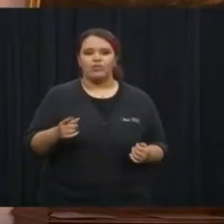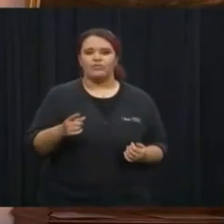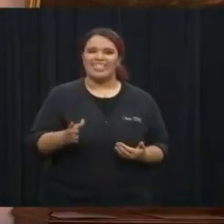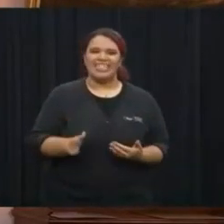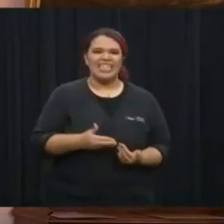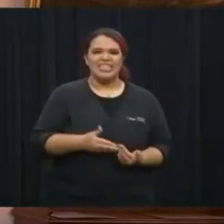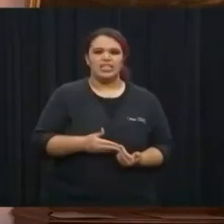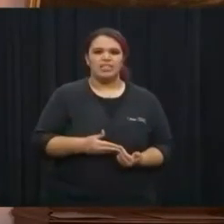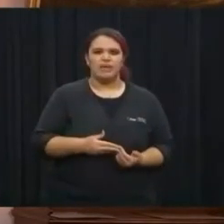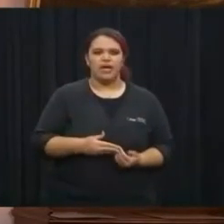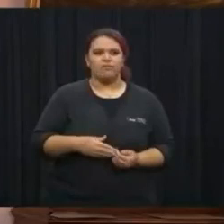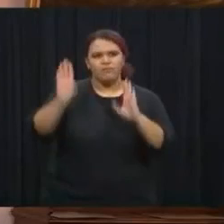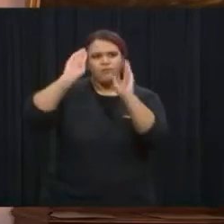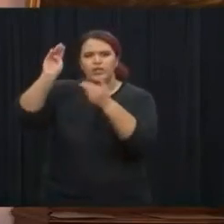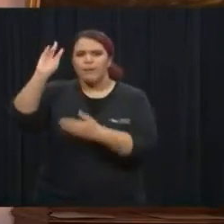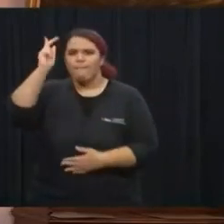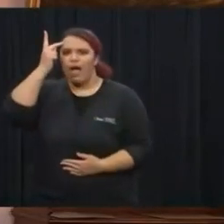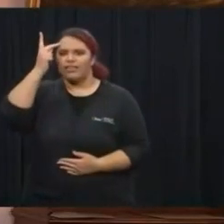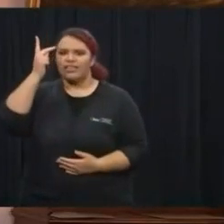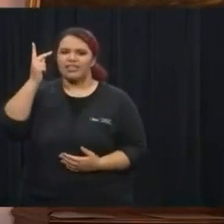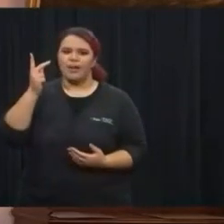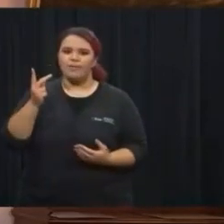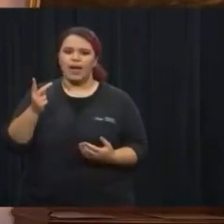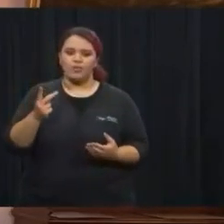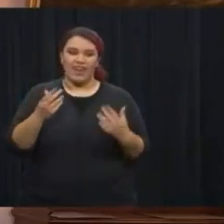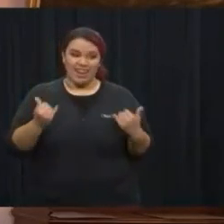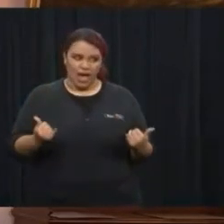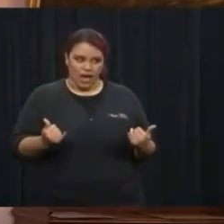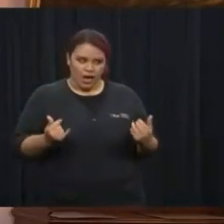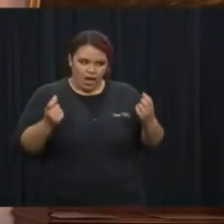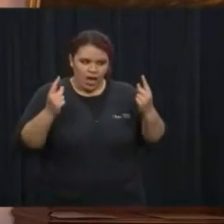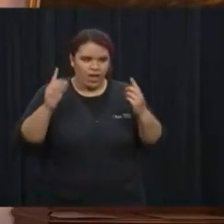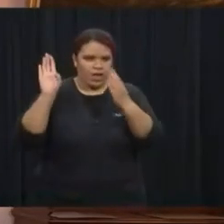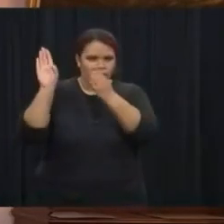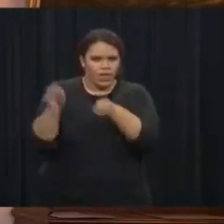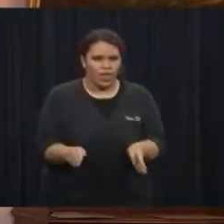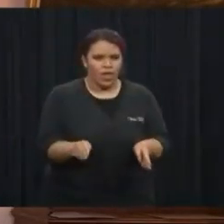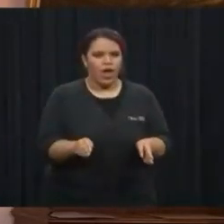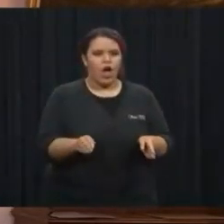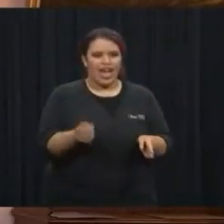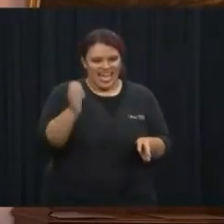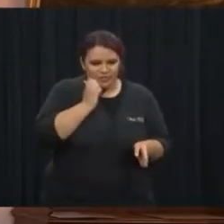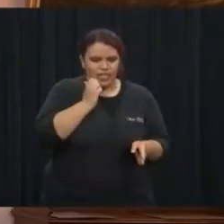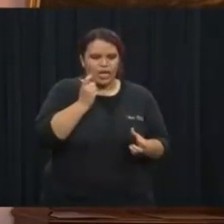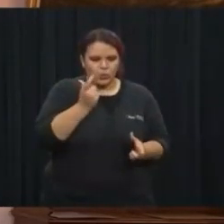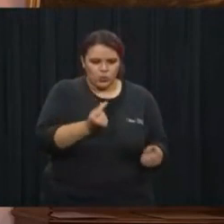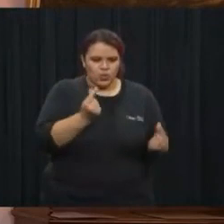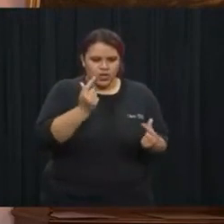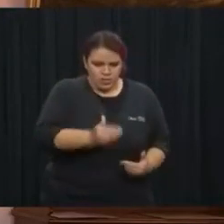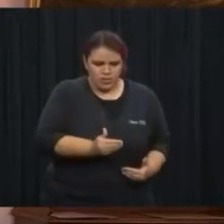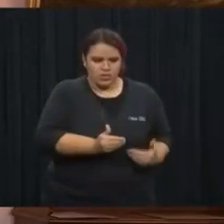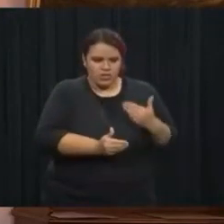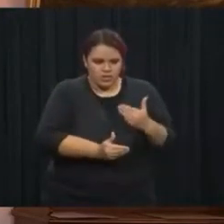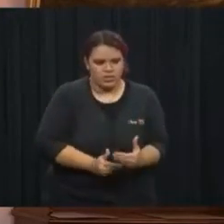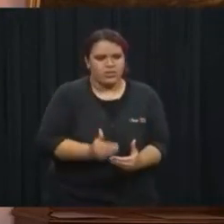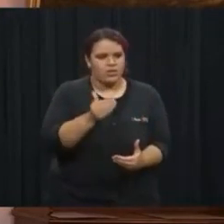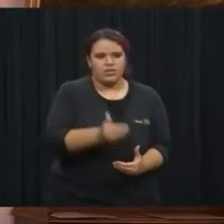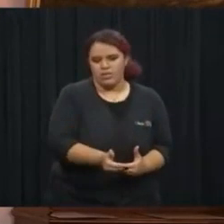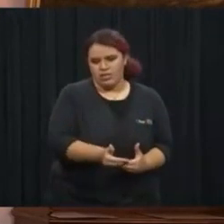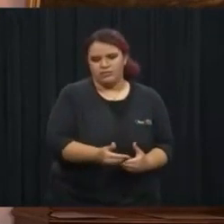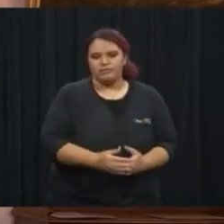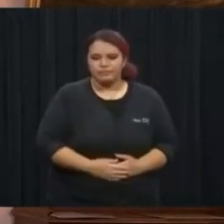are actually doing some modeling. So a group of people are coming together to try to do the best. But even the CEOs asked me, could I say exactly